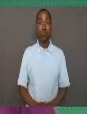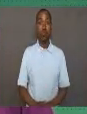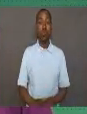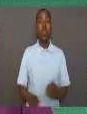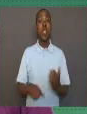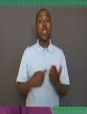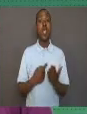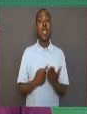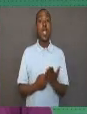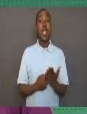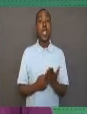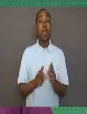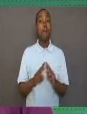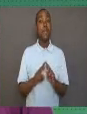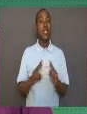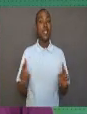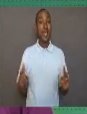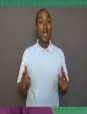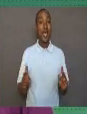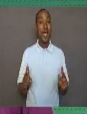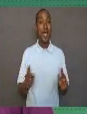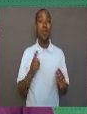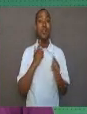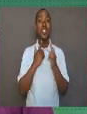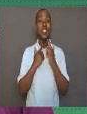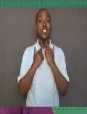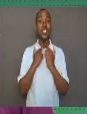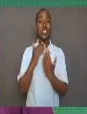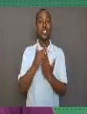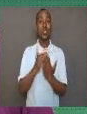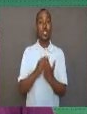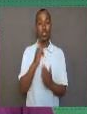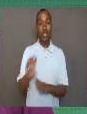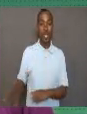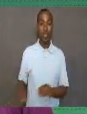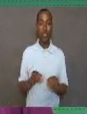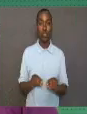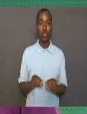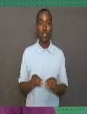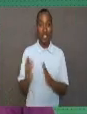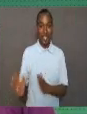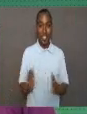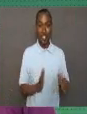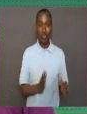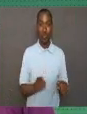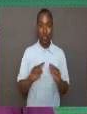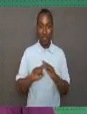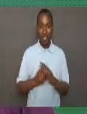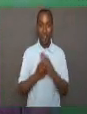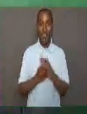This will be a very interesting lesson. Students, are you ready to